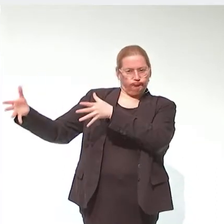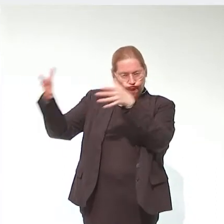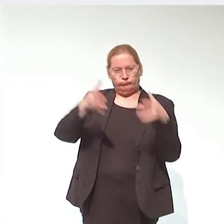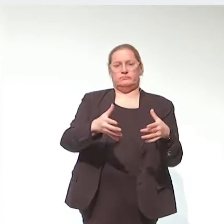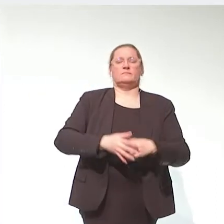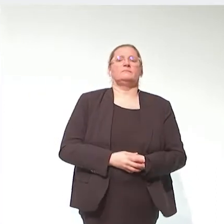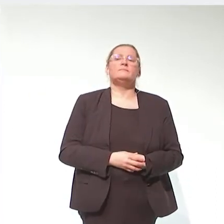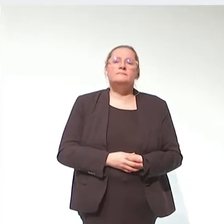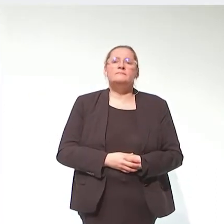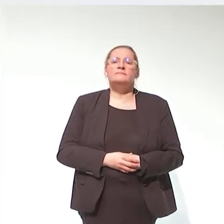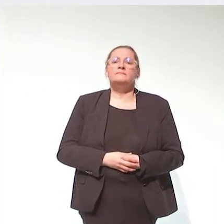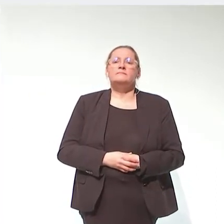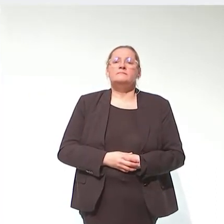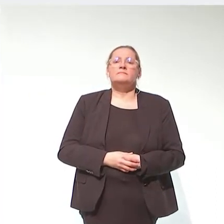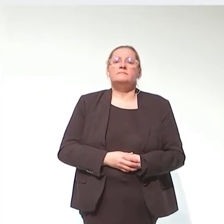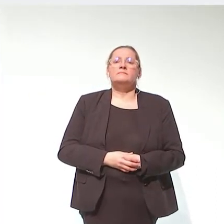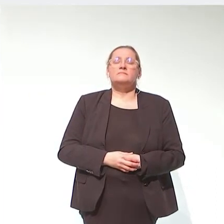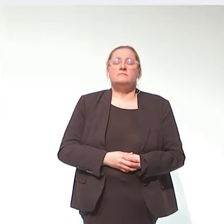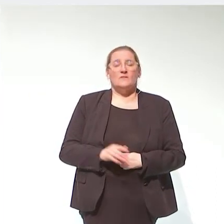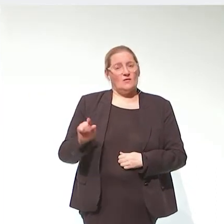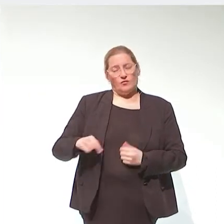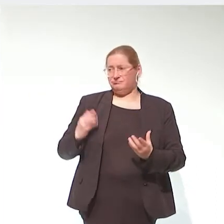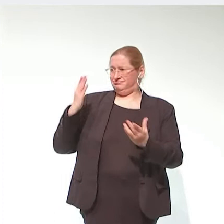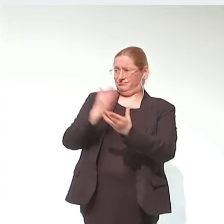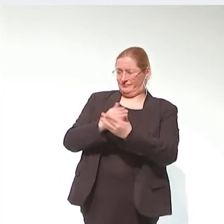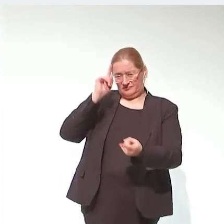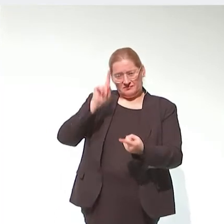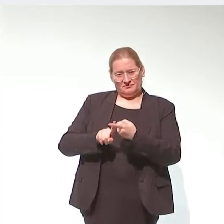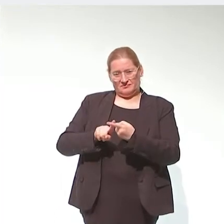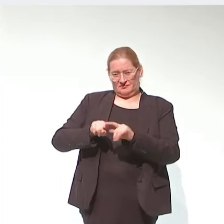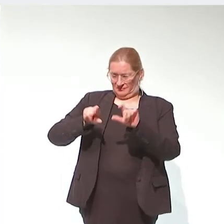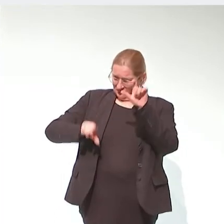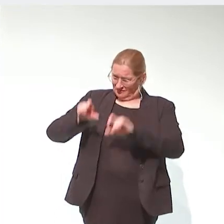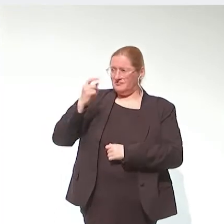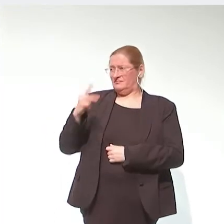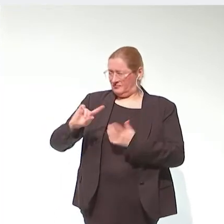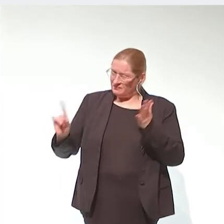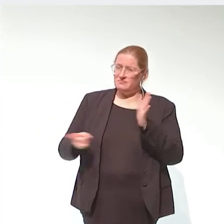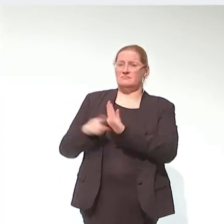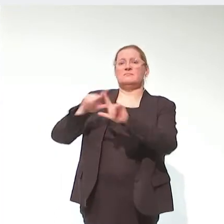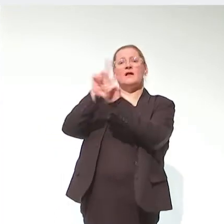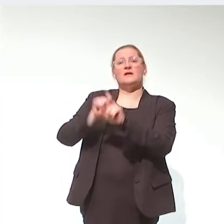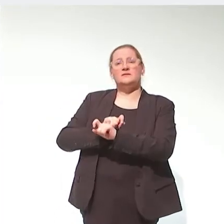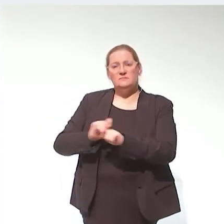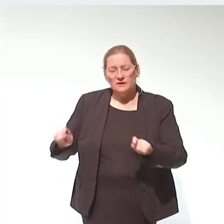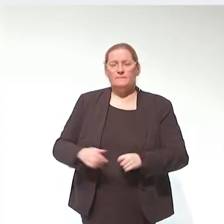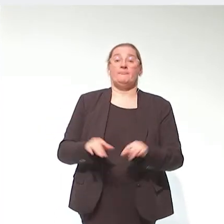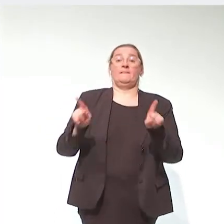our climate. It is urgent to remember the most vulnerable groups in the energy